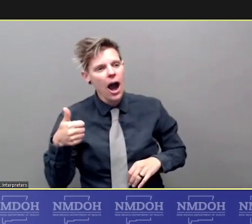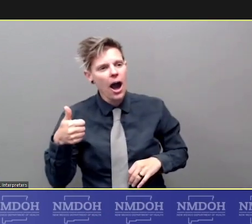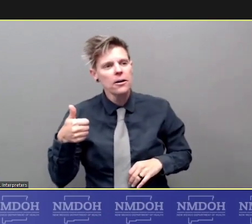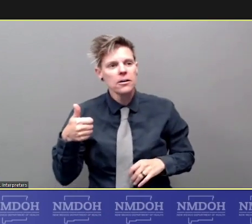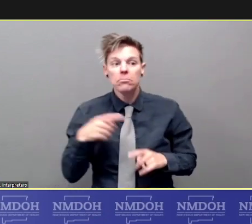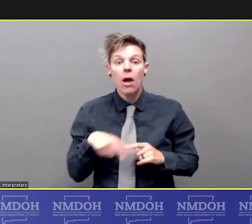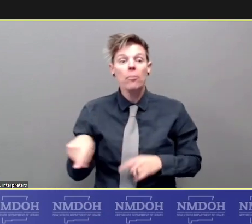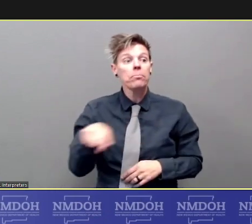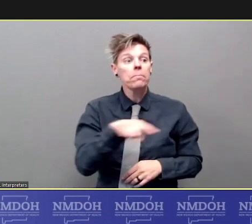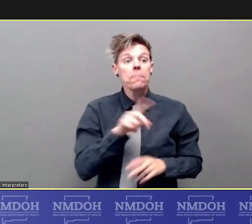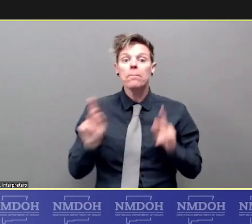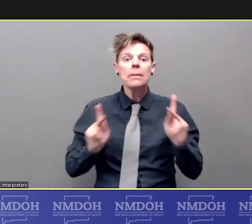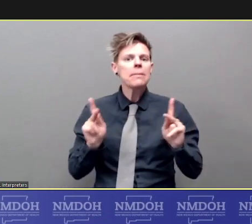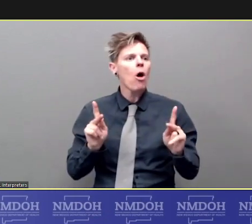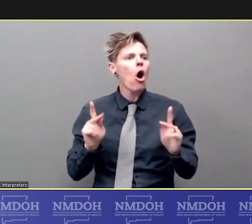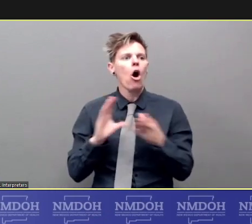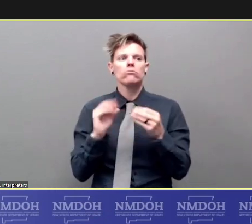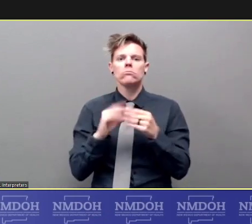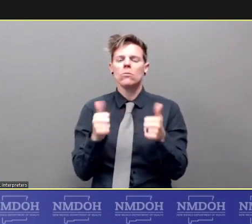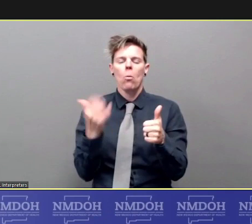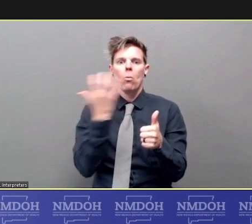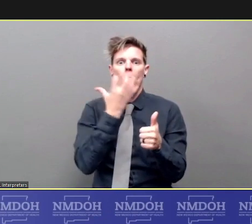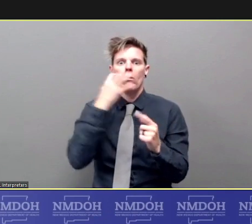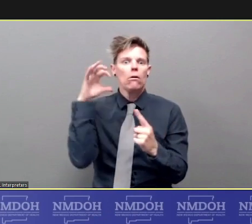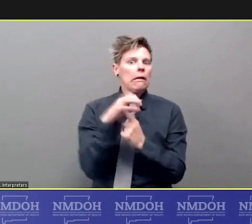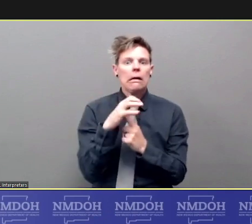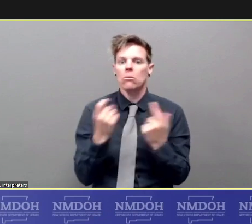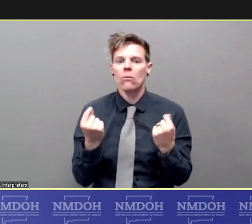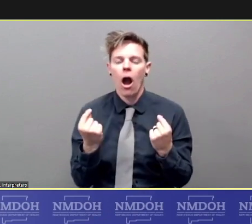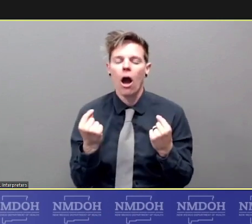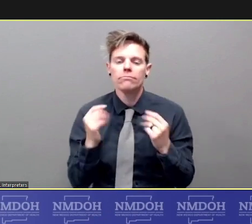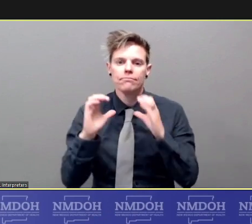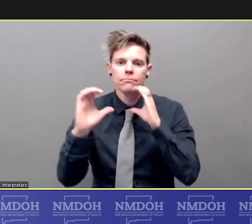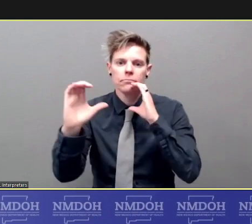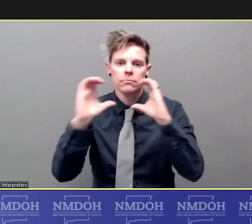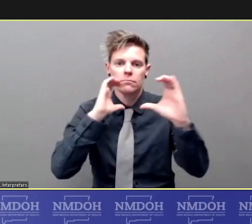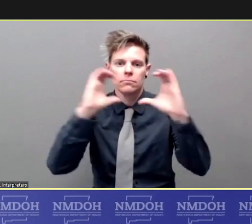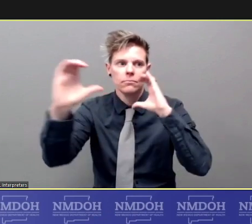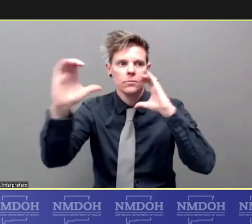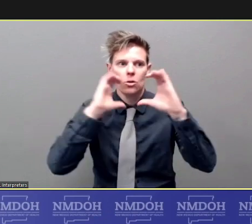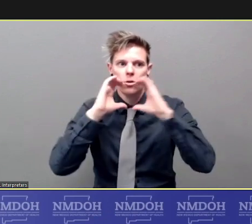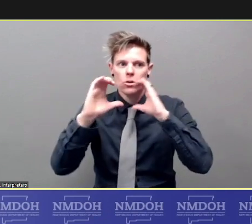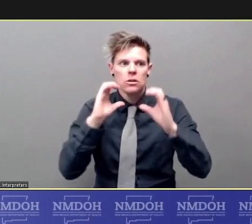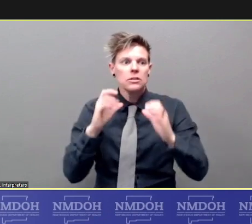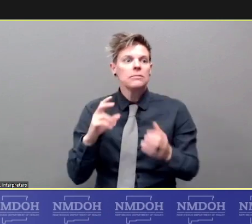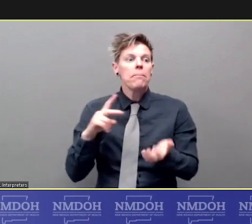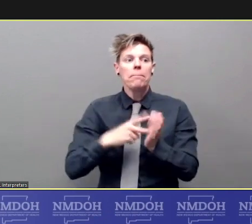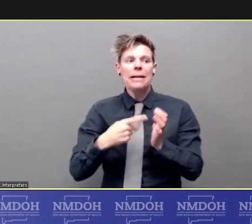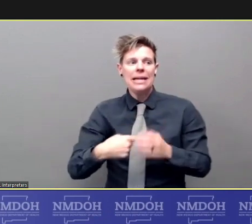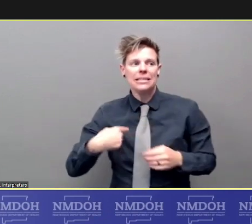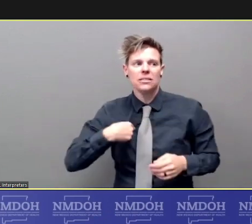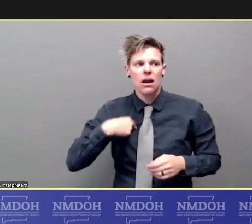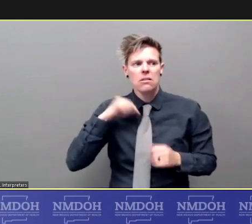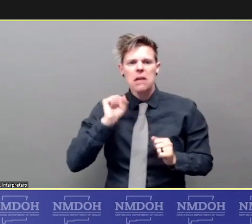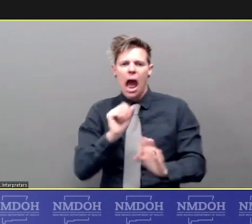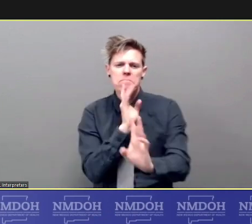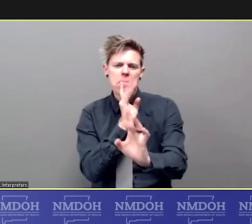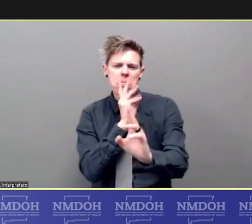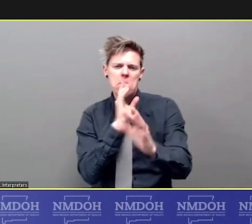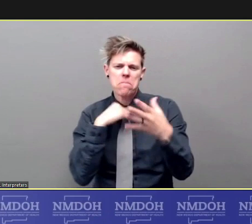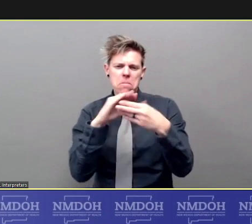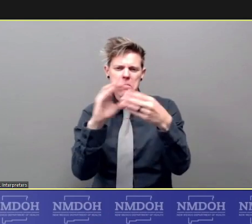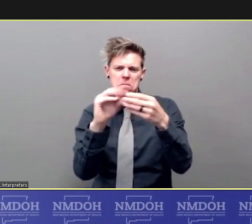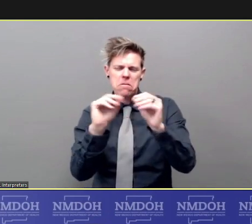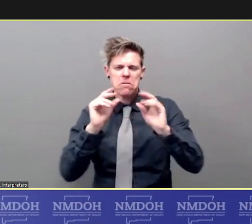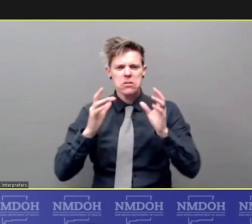And as we talked through that, it wasn't like we're such great communicators, but it was the fact that the media as